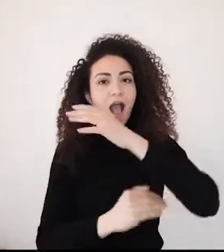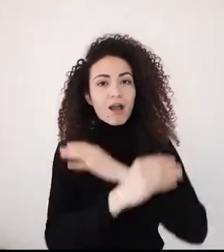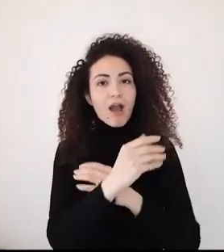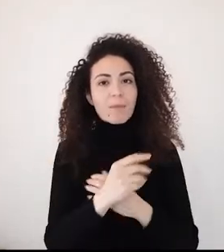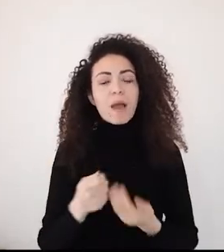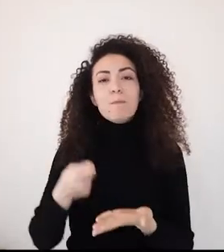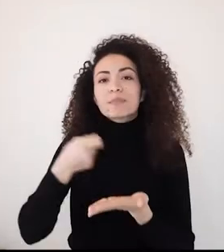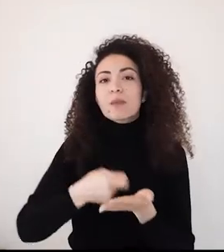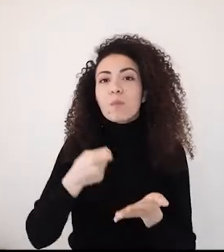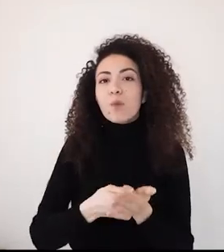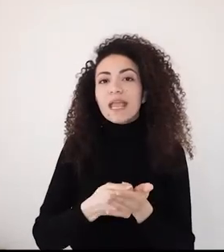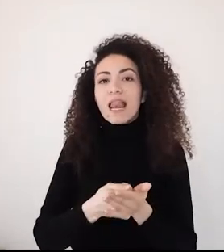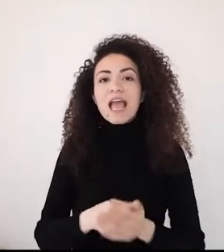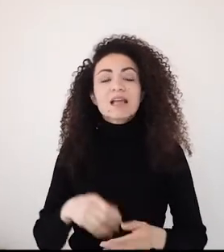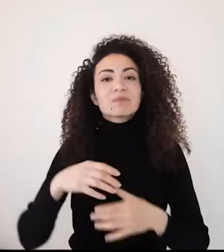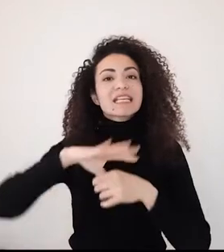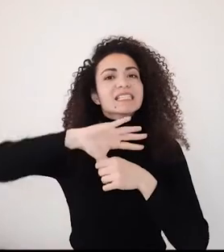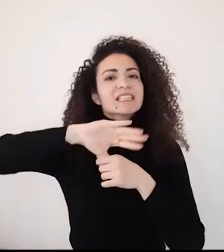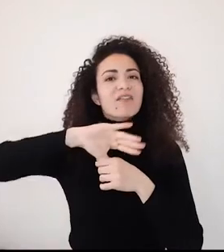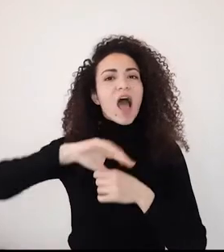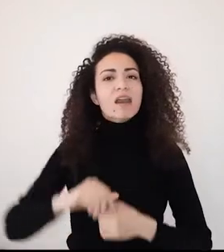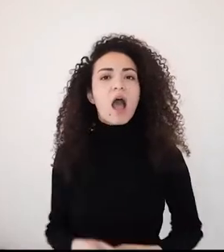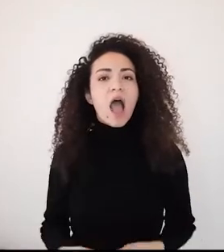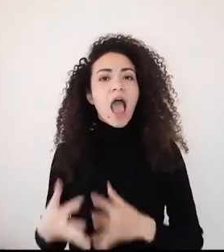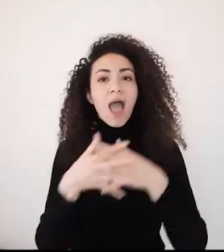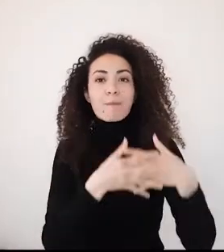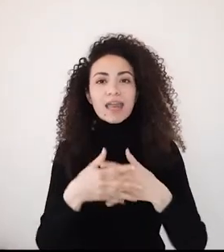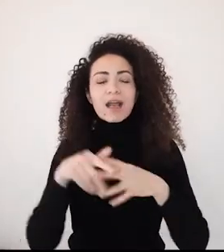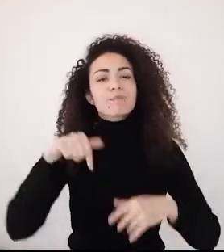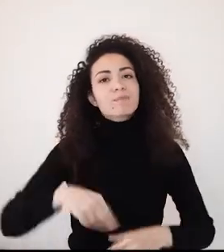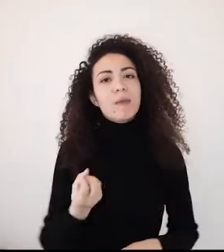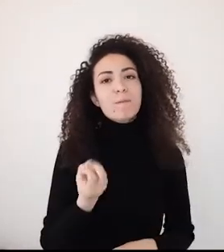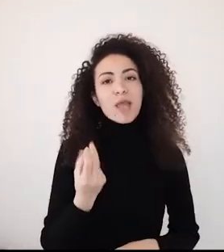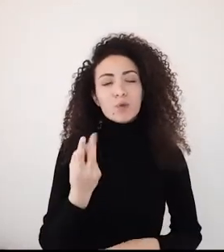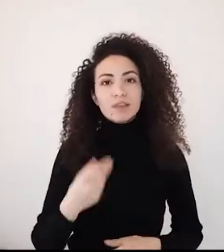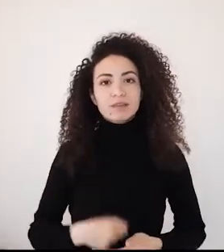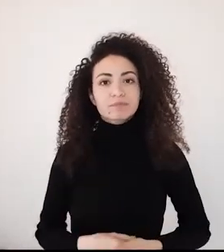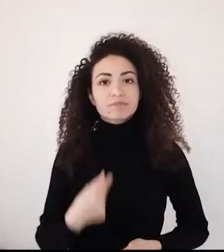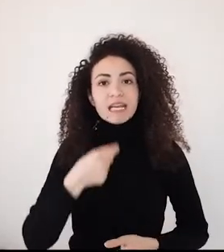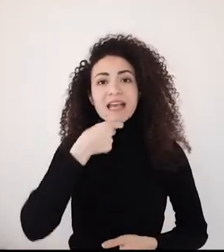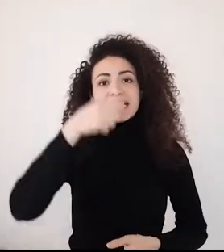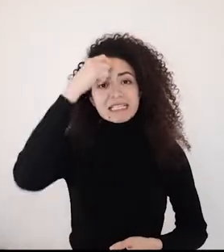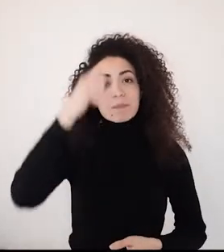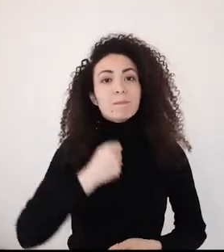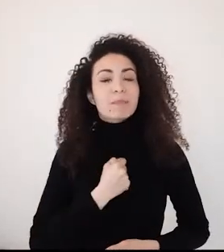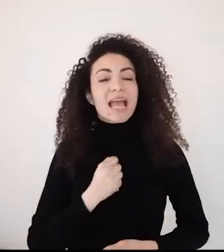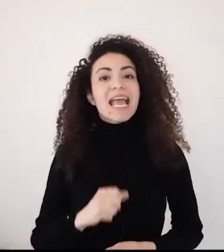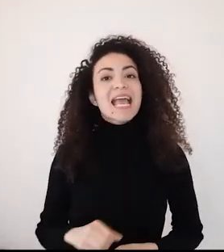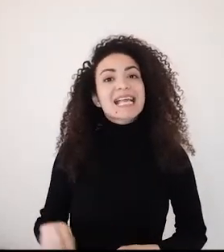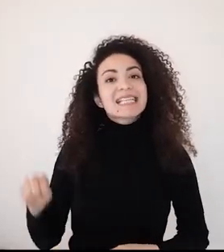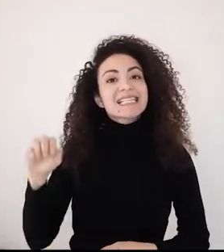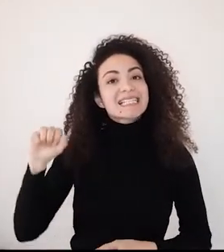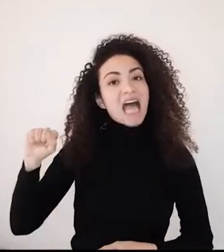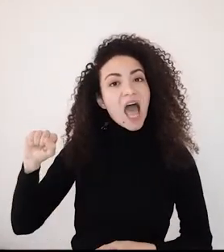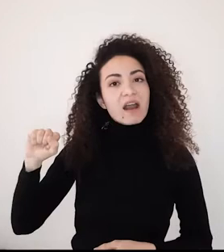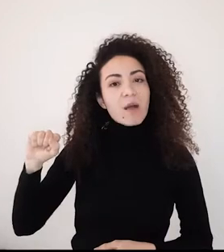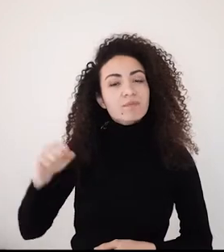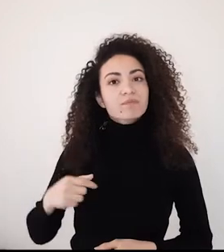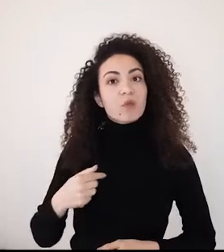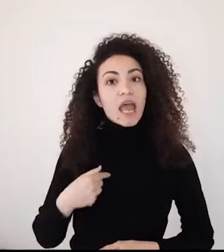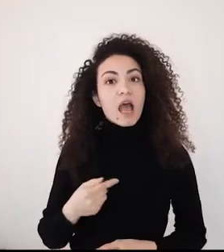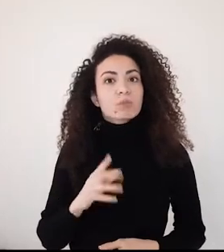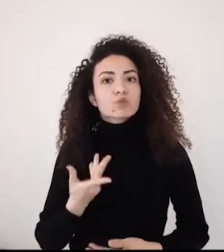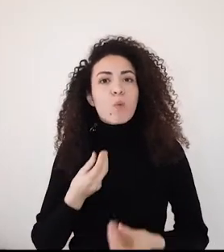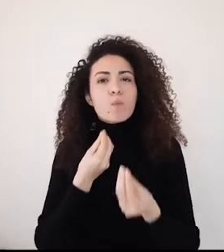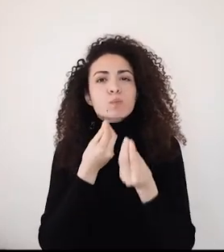Beirut. My name is Sara Minkara and I am the Special Advisor on International Disability Rights for the United States